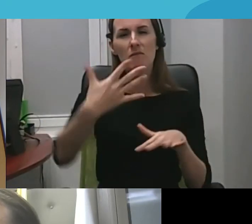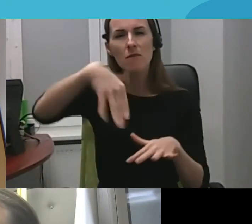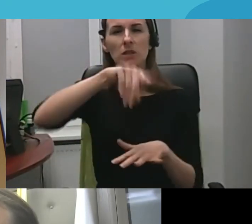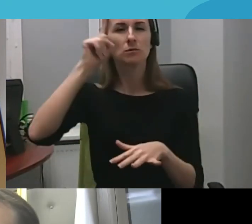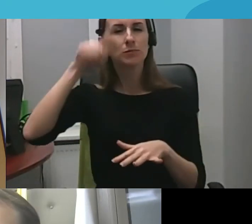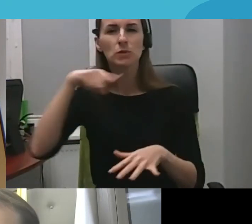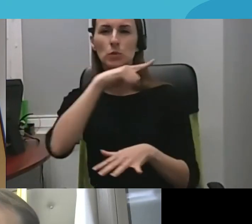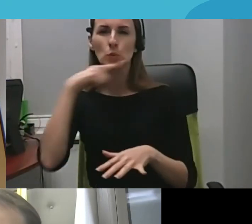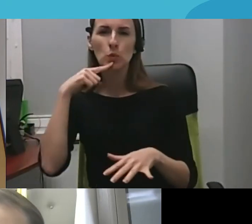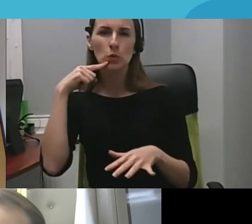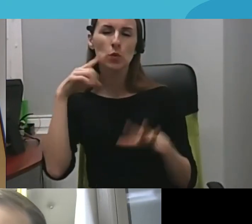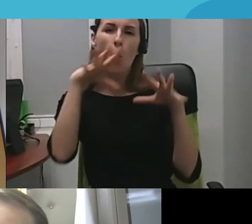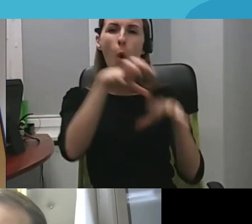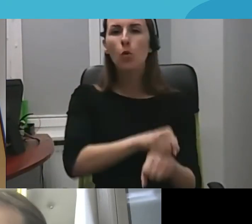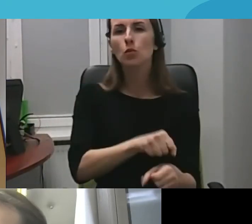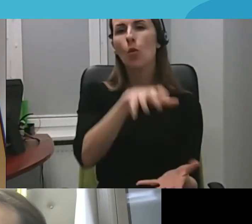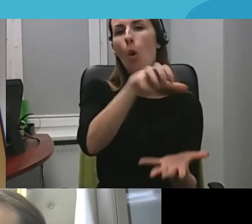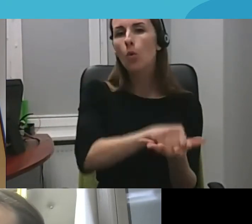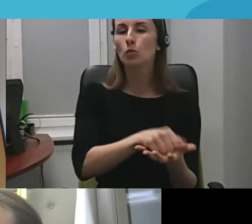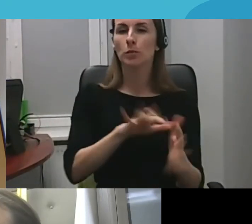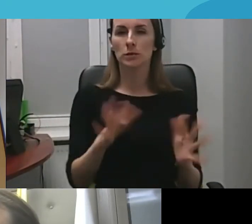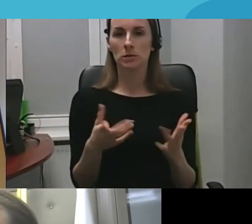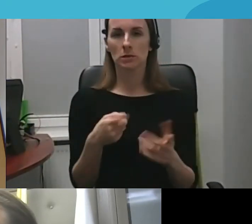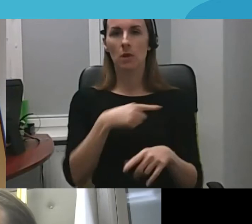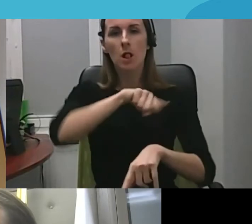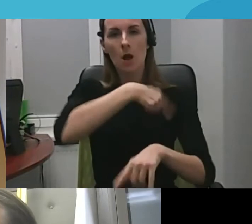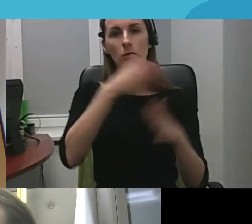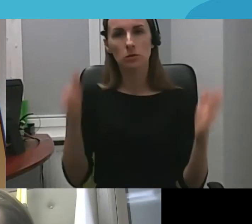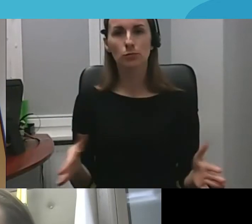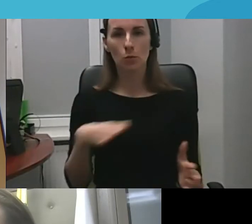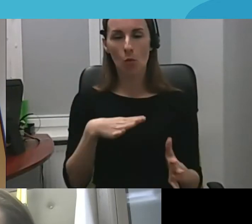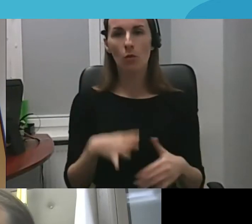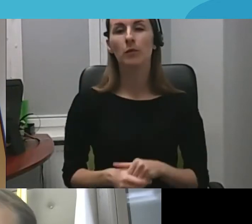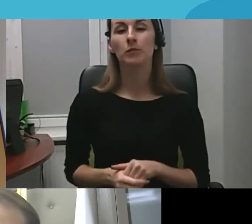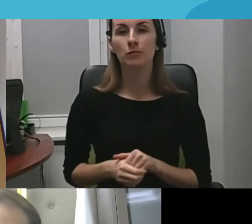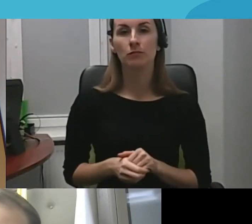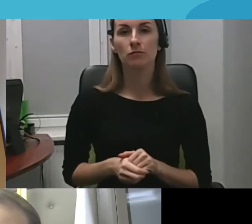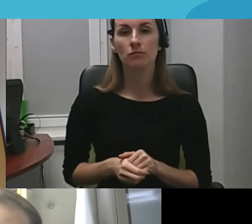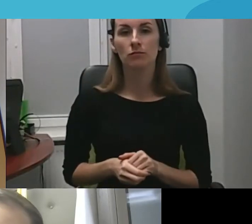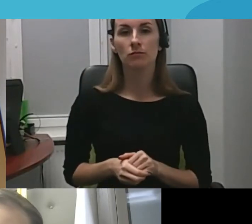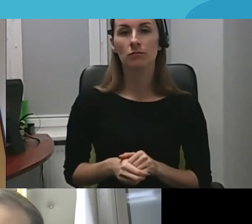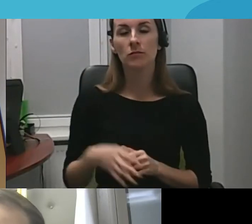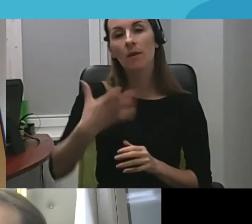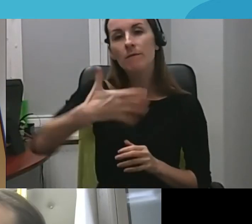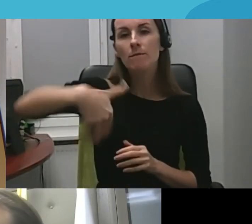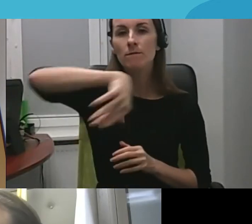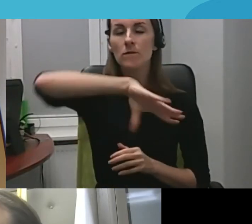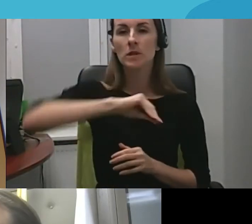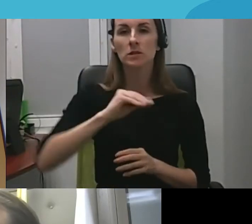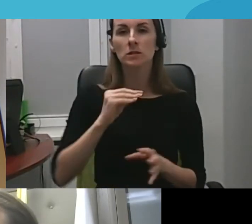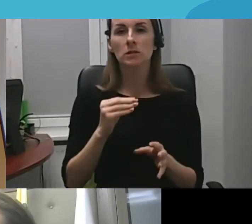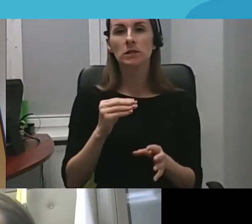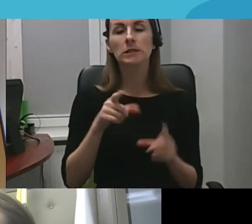least in the Soviet occupation, all the so-called judicial authorities, they tried to use, I don't know, the